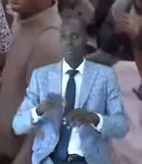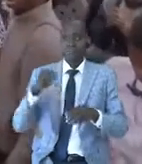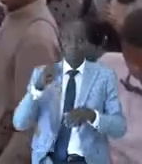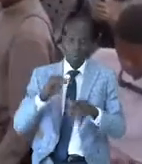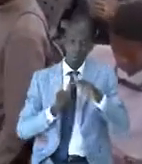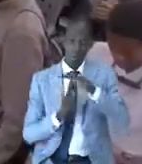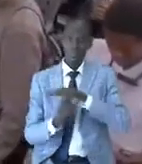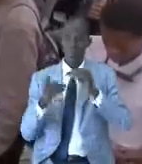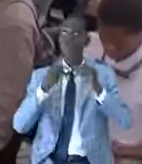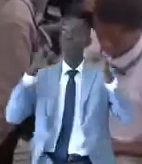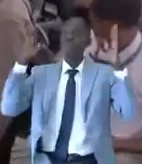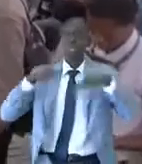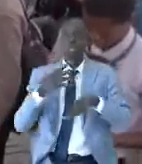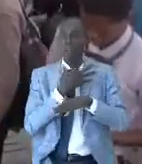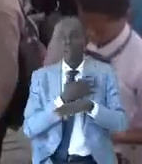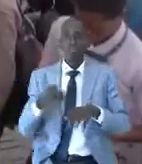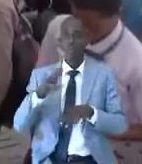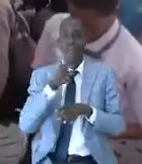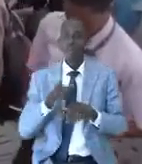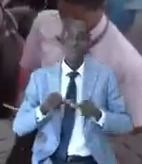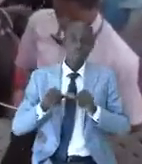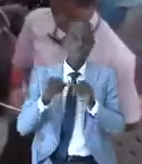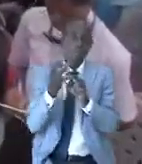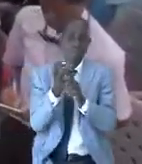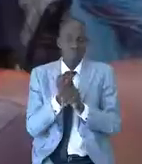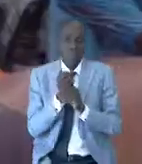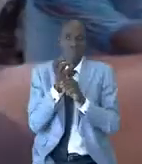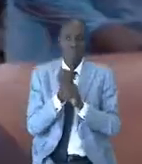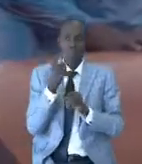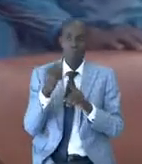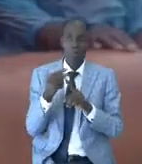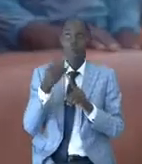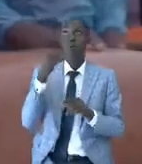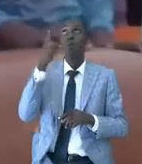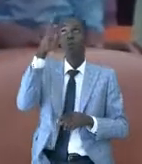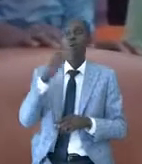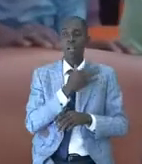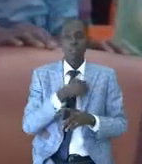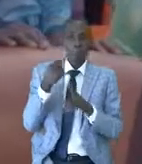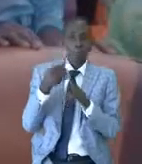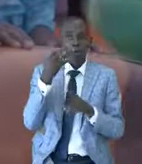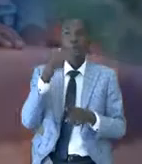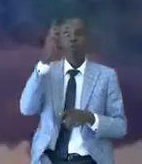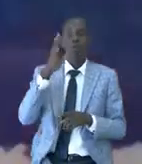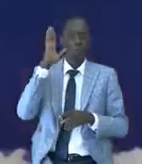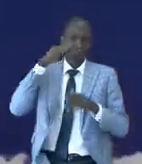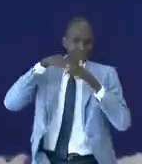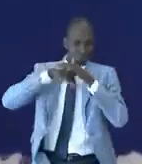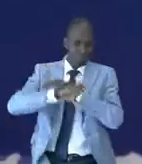the word, and the word of God was entering, penetrating into your